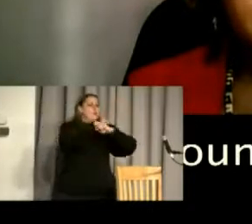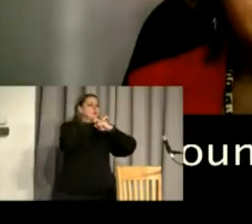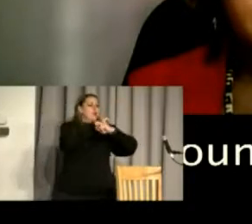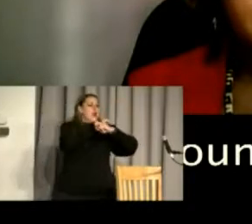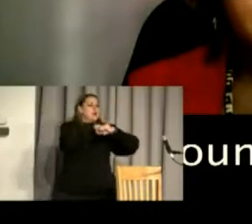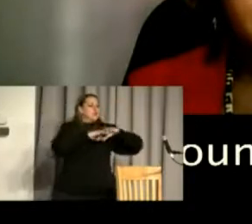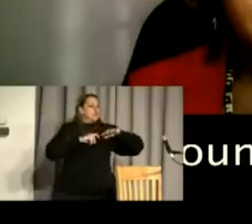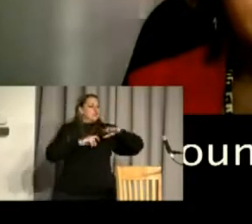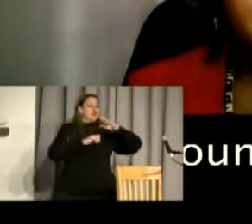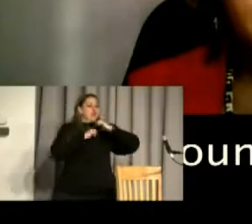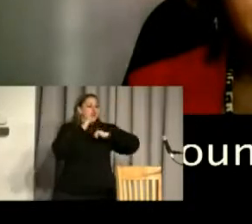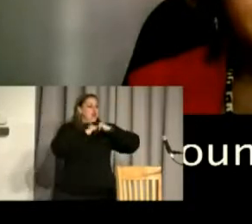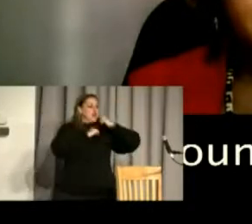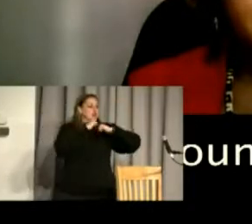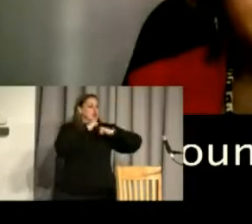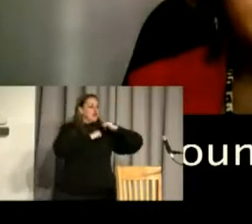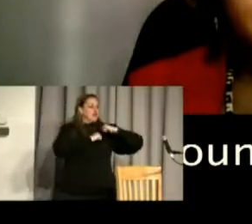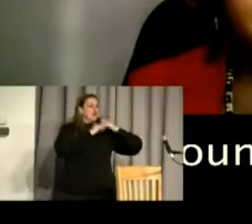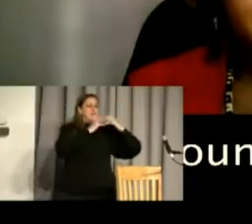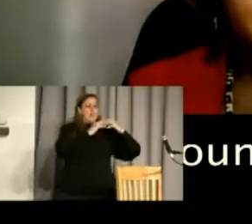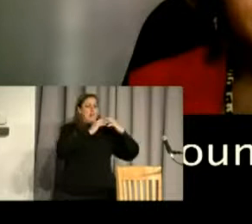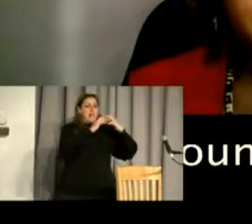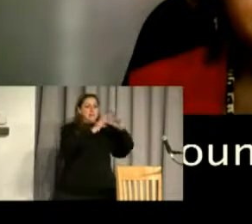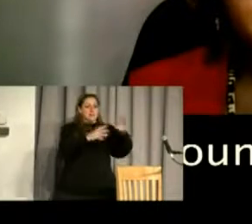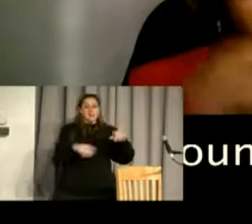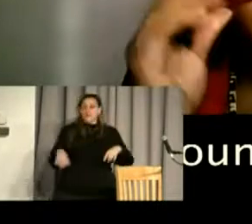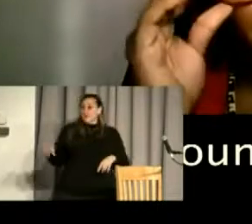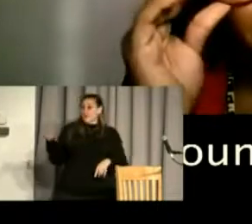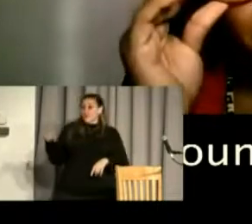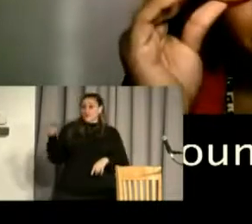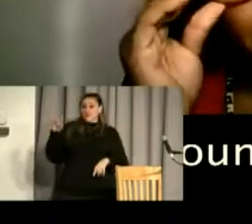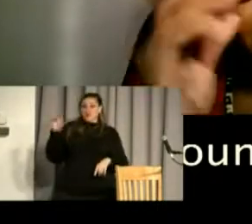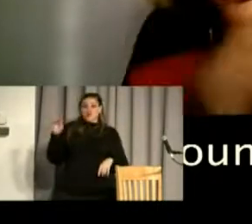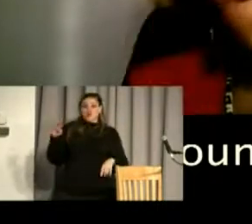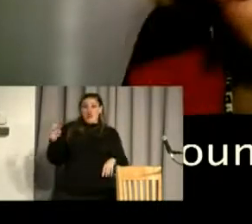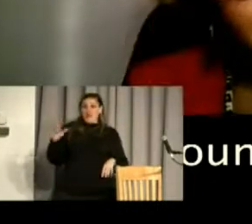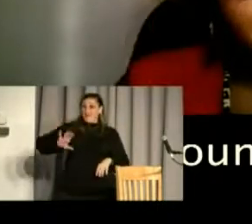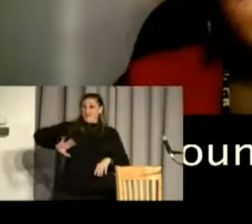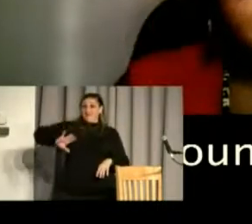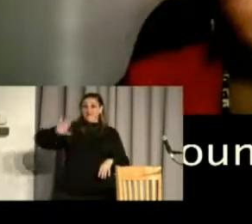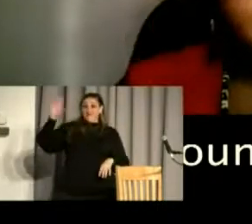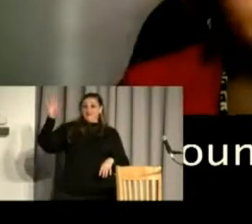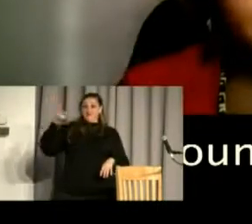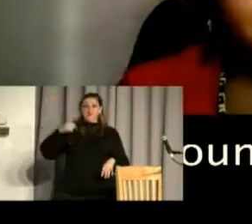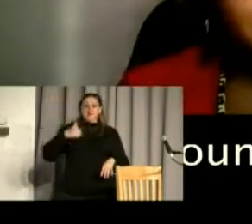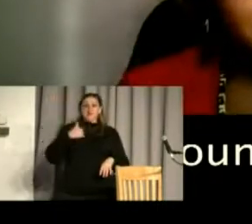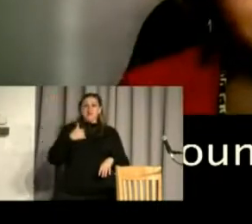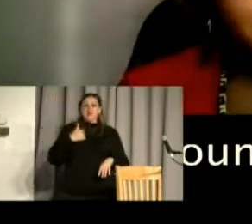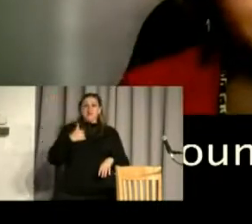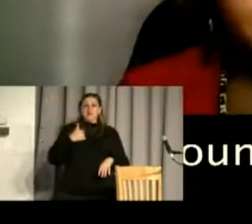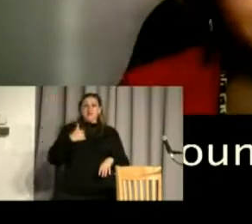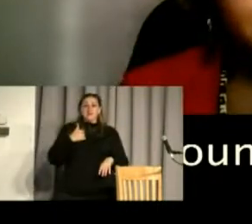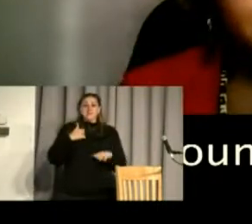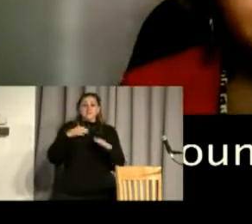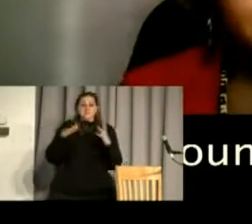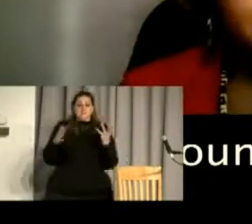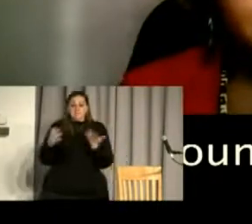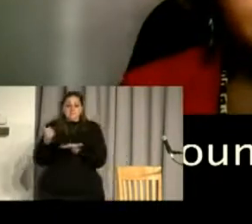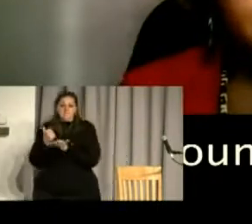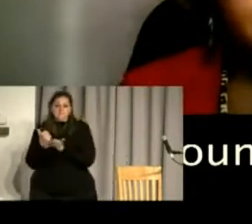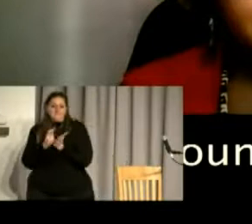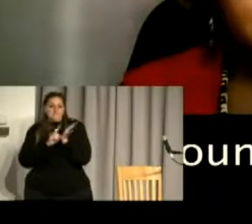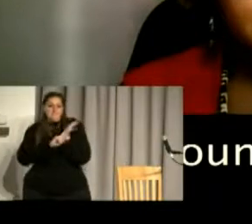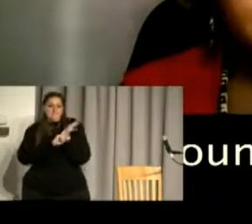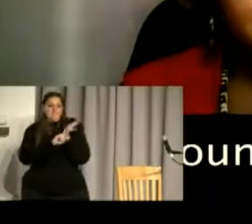permitting or construction process. So Rise and the Center for Constitutional Rights asked us to help them investigate